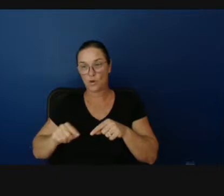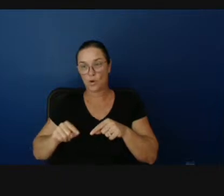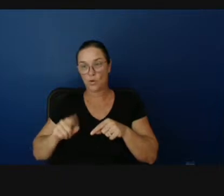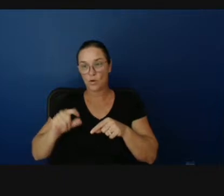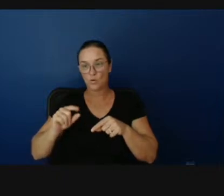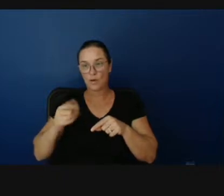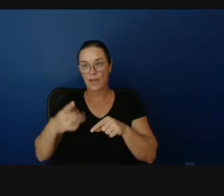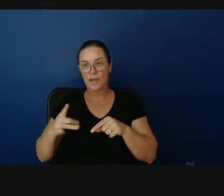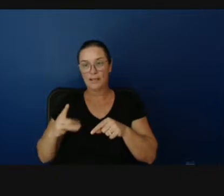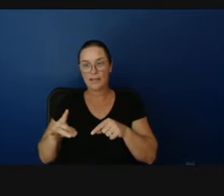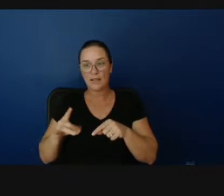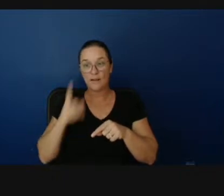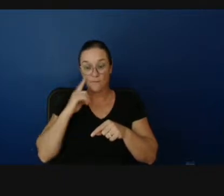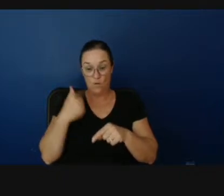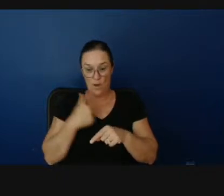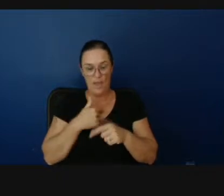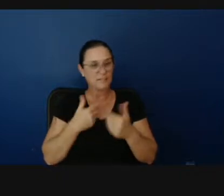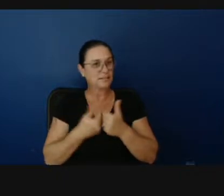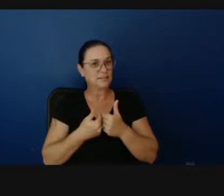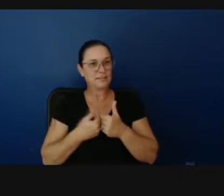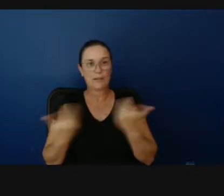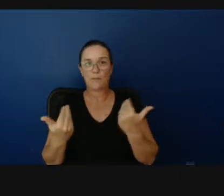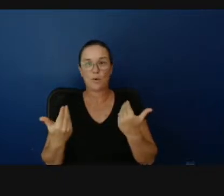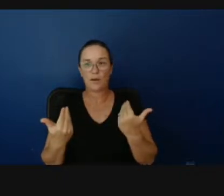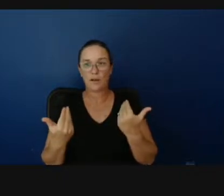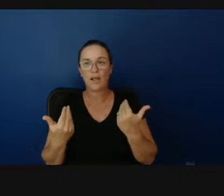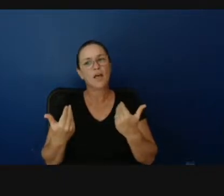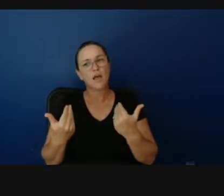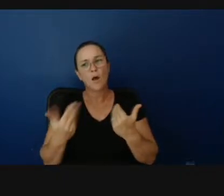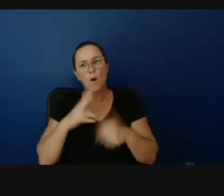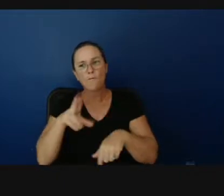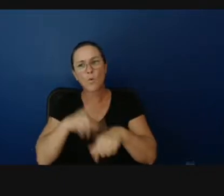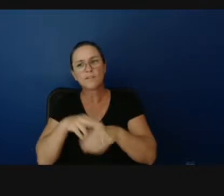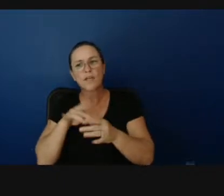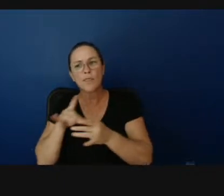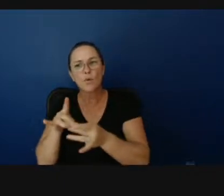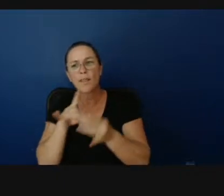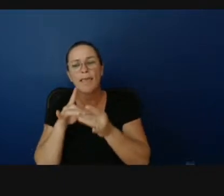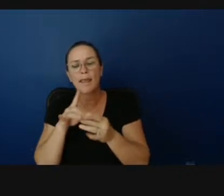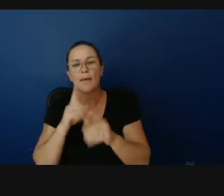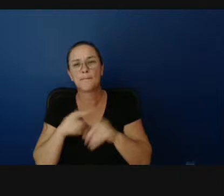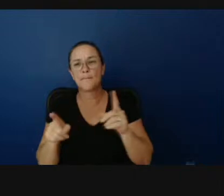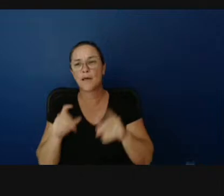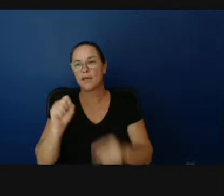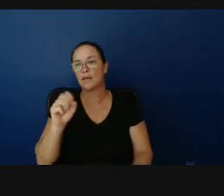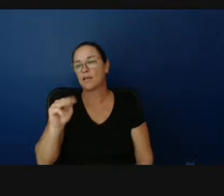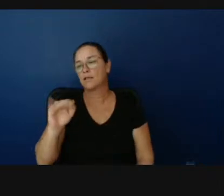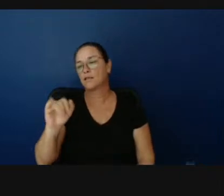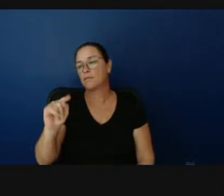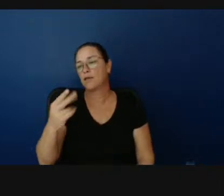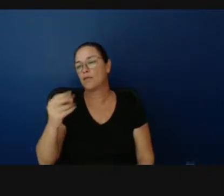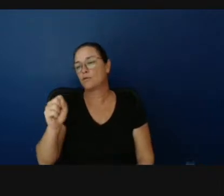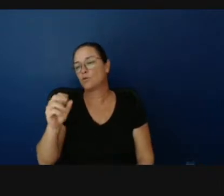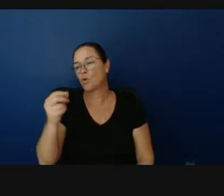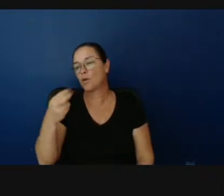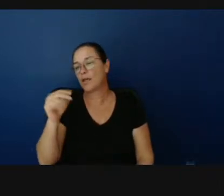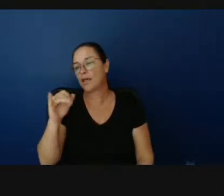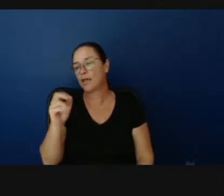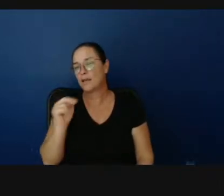to us are very distinct, and they're of course related in some ways, but the Smithsonian Institution has them as kind of one